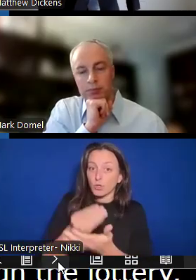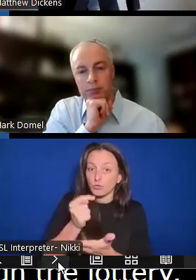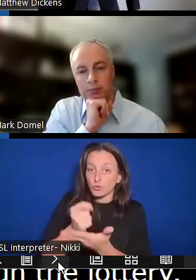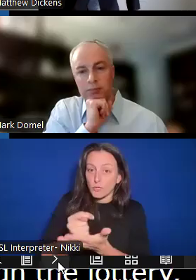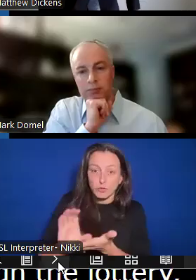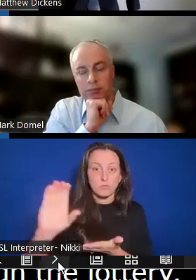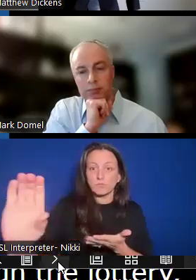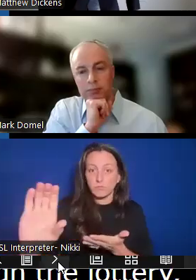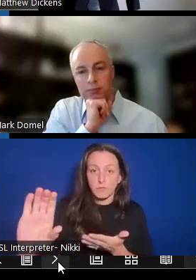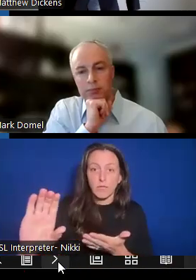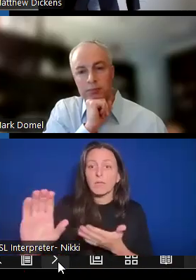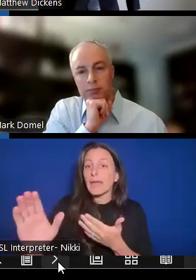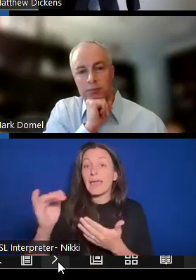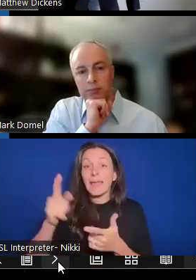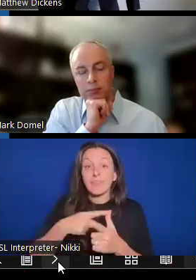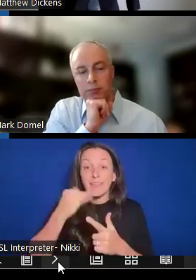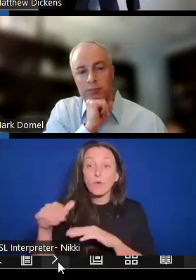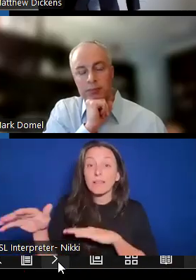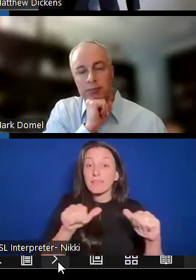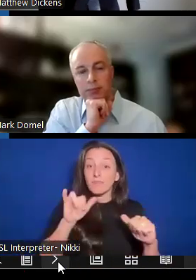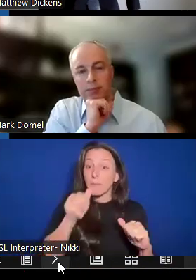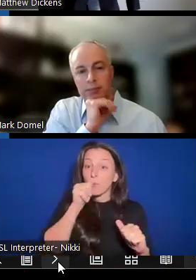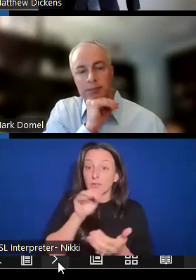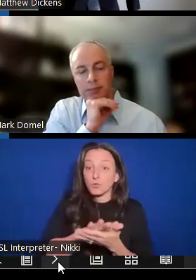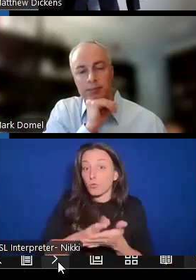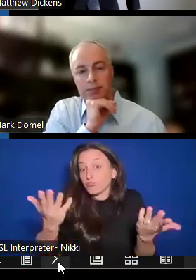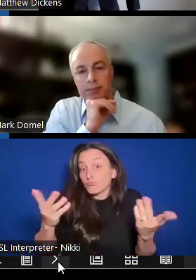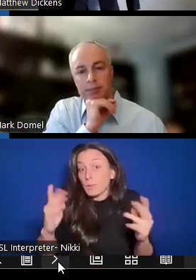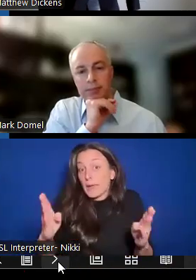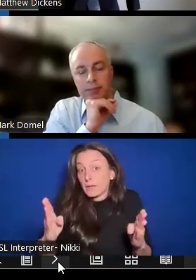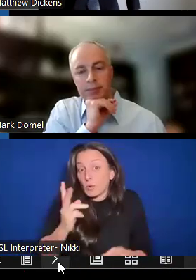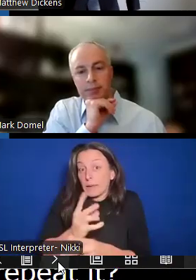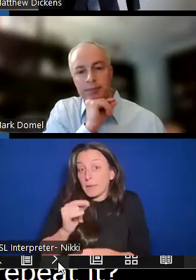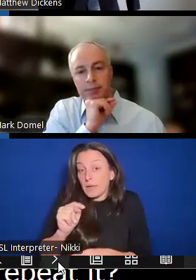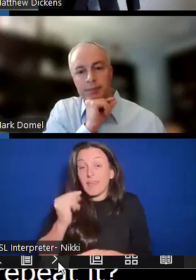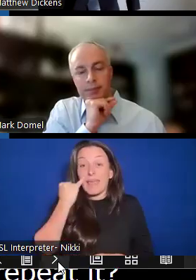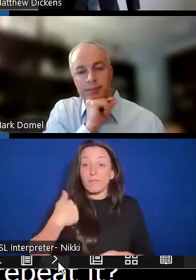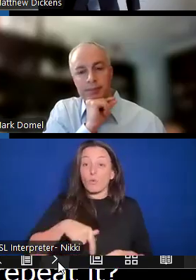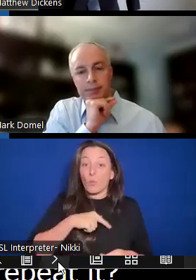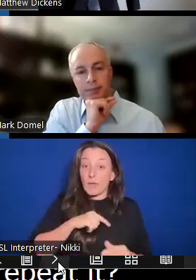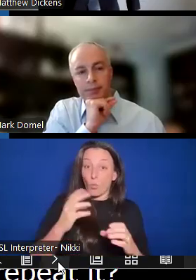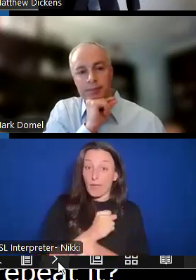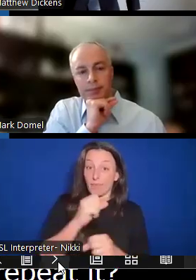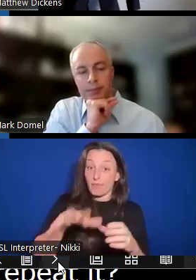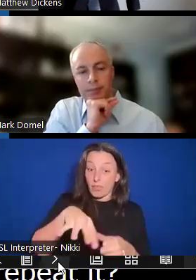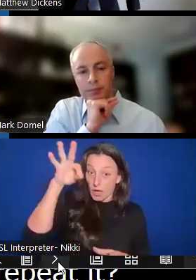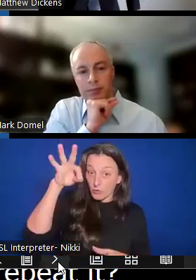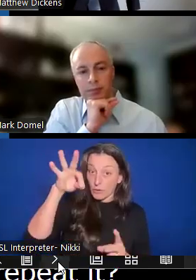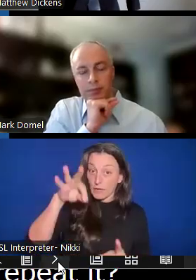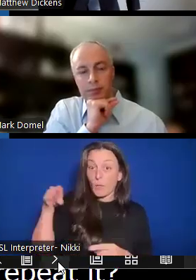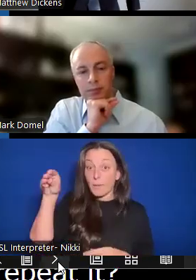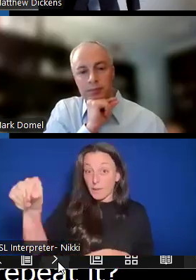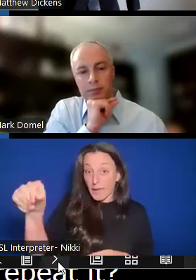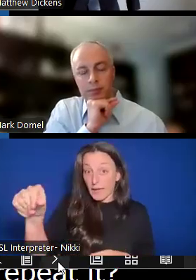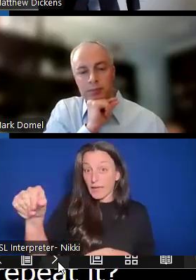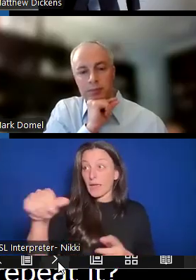is no longer enrolled in the private school. If my student is accepted through the lottery, am I exempted from this requirement if the